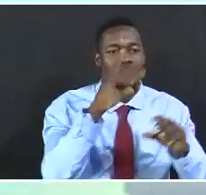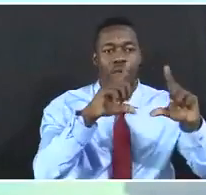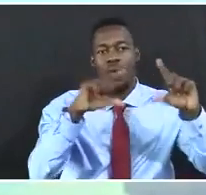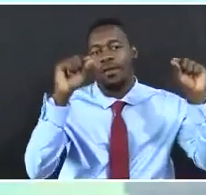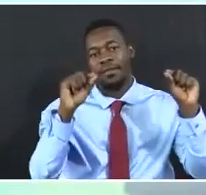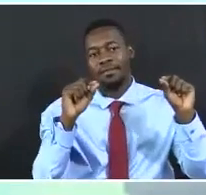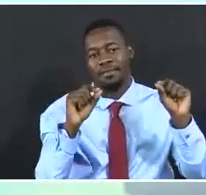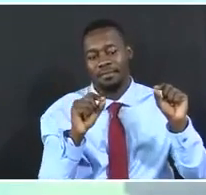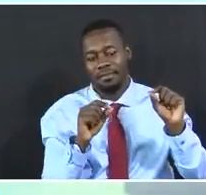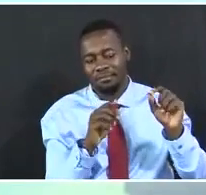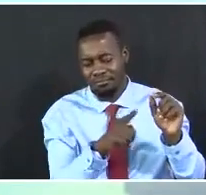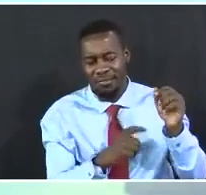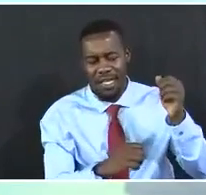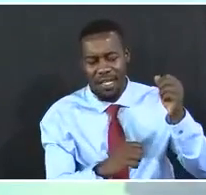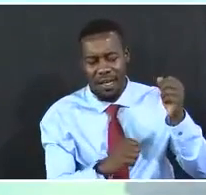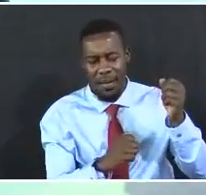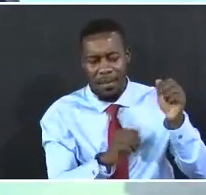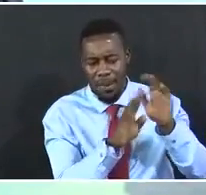Proverbs chapter 4, verse